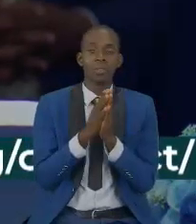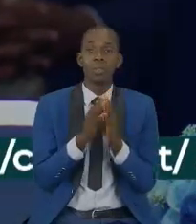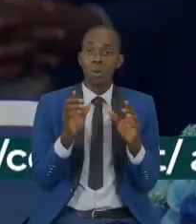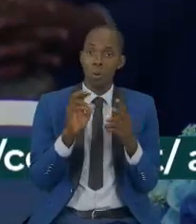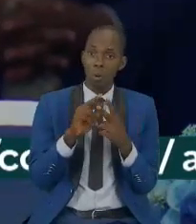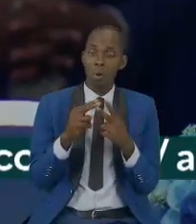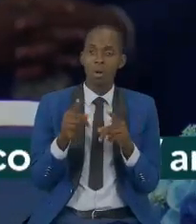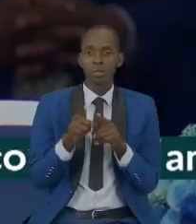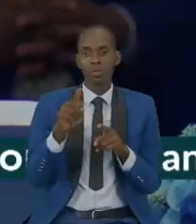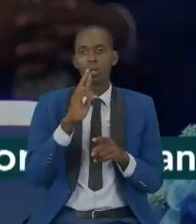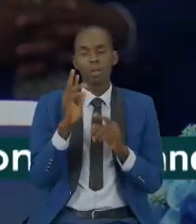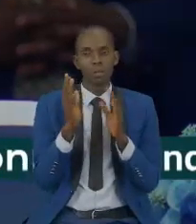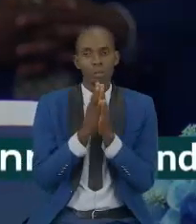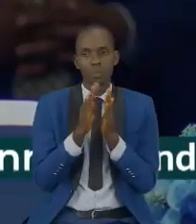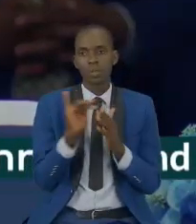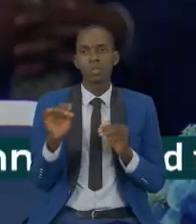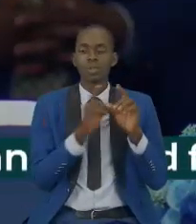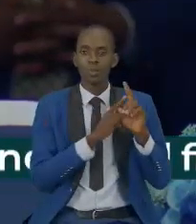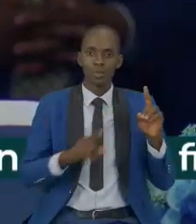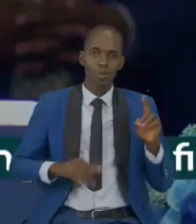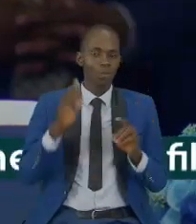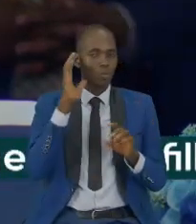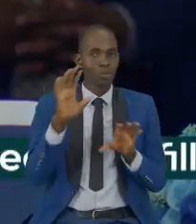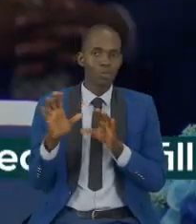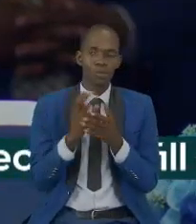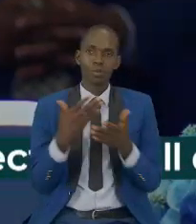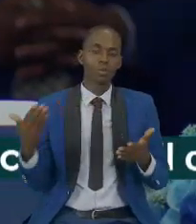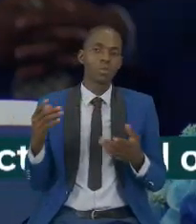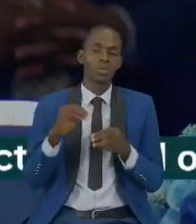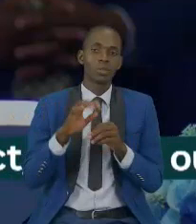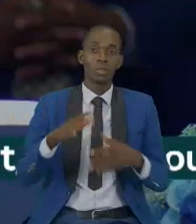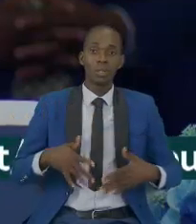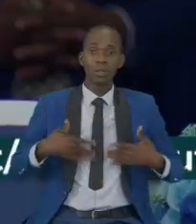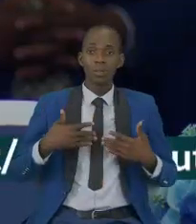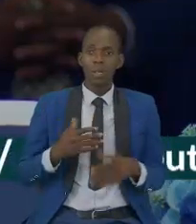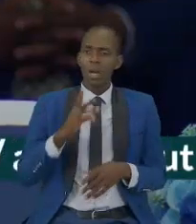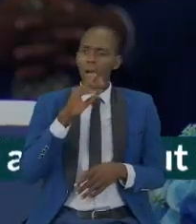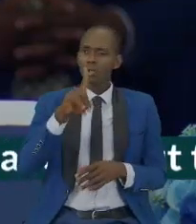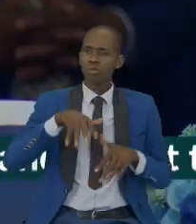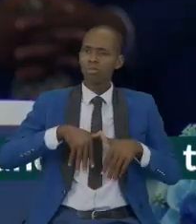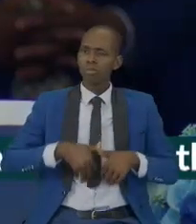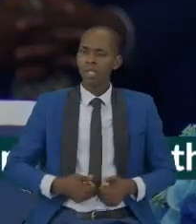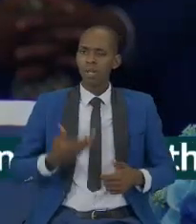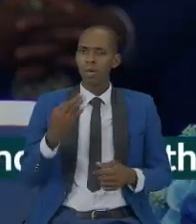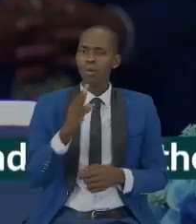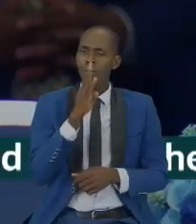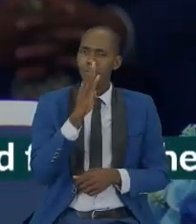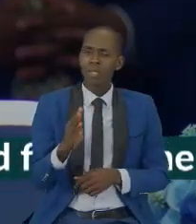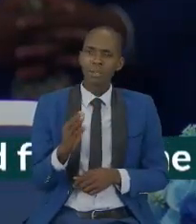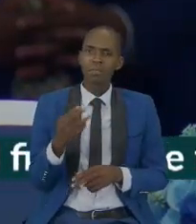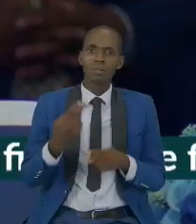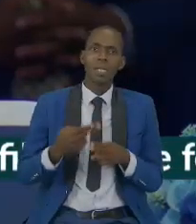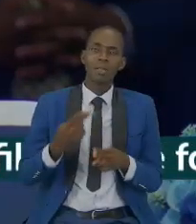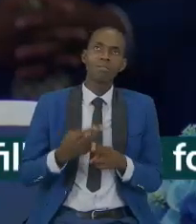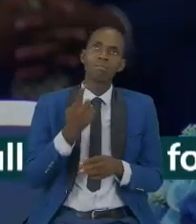word. And you will see them stand up. Somebody is deaf and all that. You stay by them. As the pastor